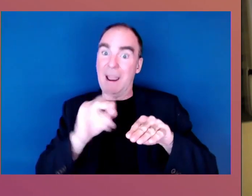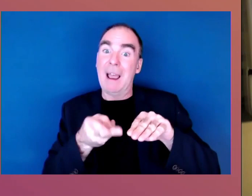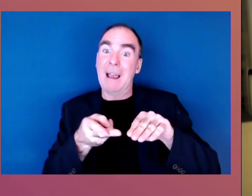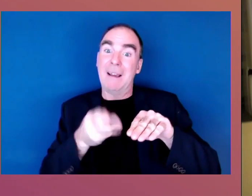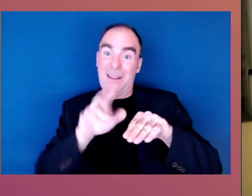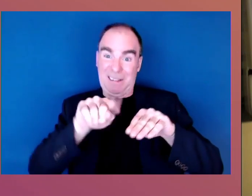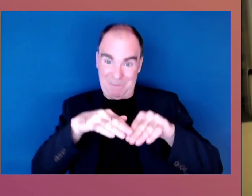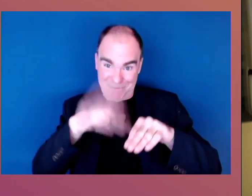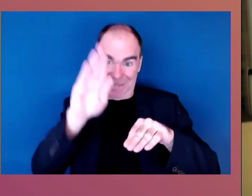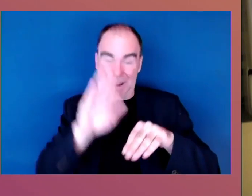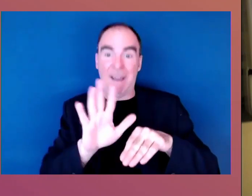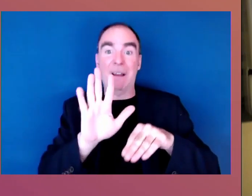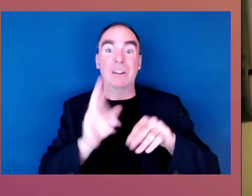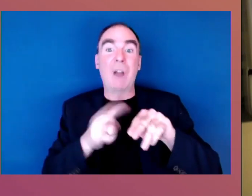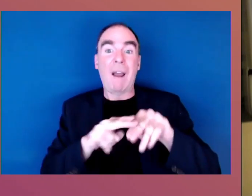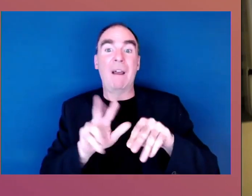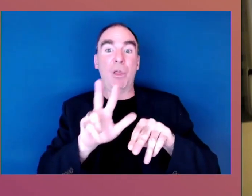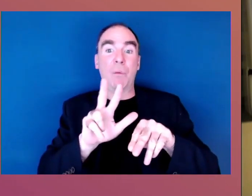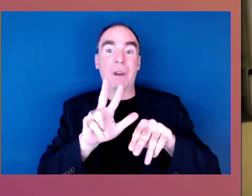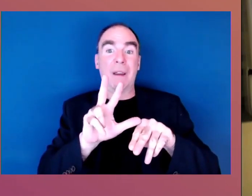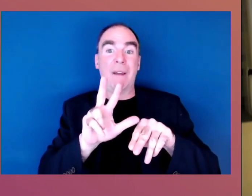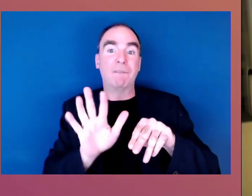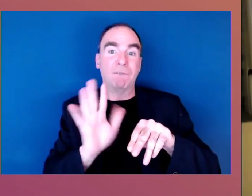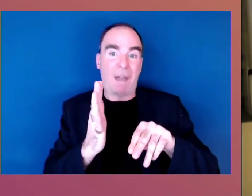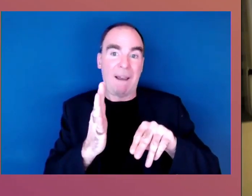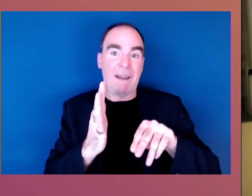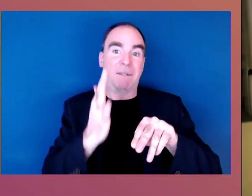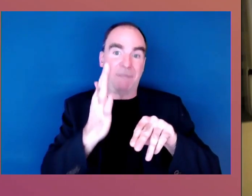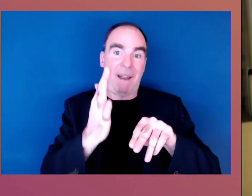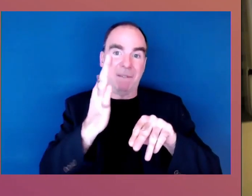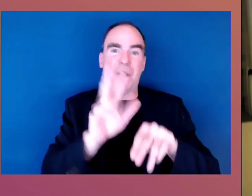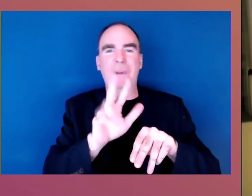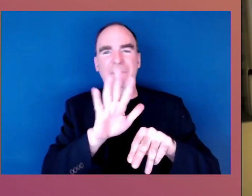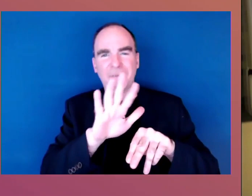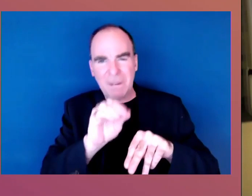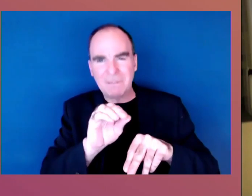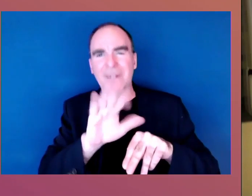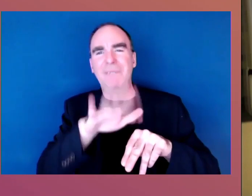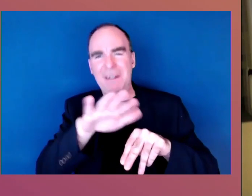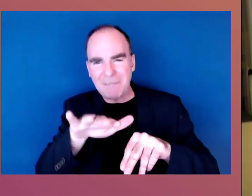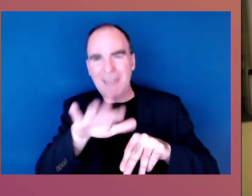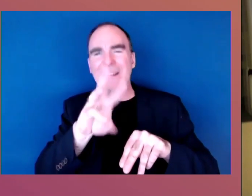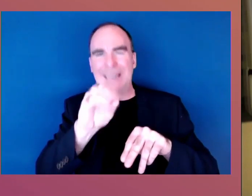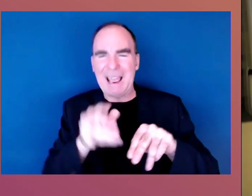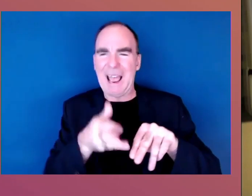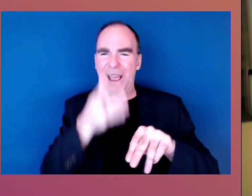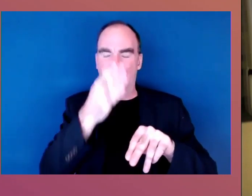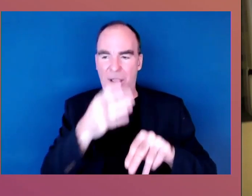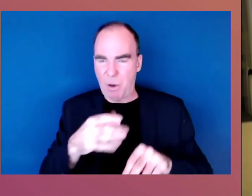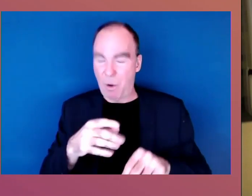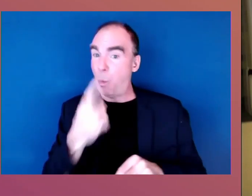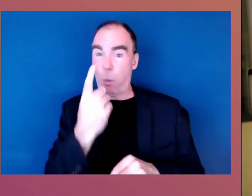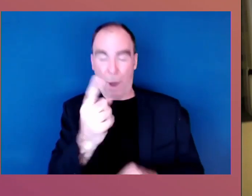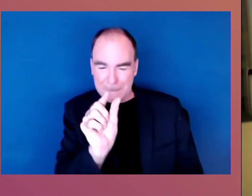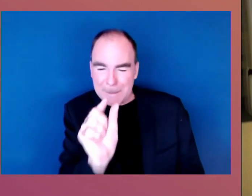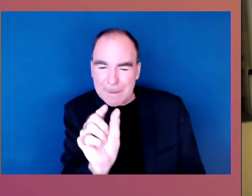actual temperature on the panel. There is usually space for only one braille character, so we have